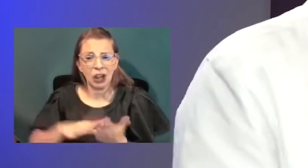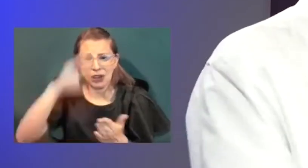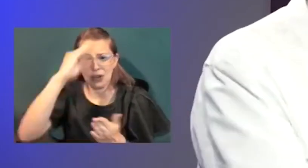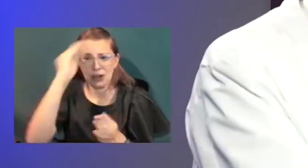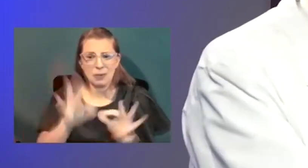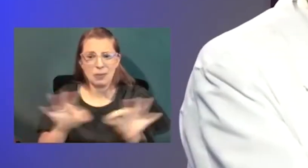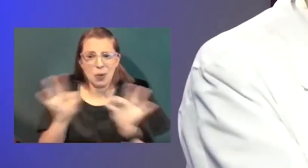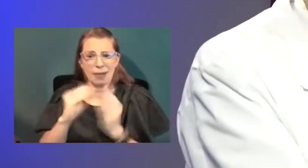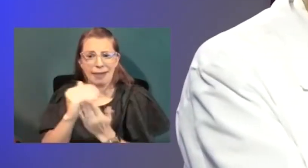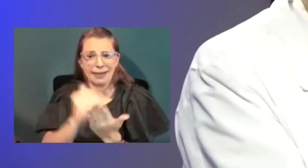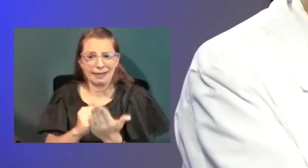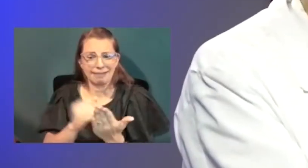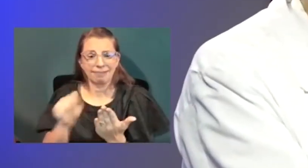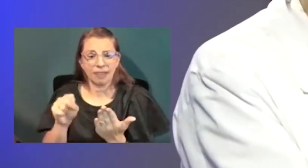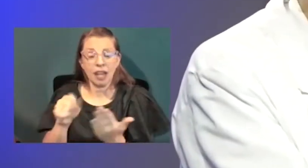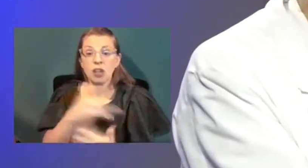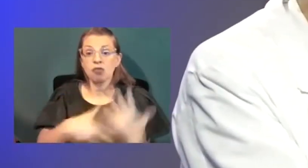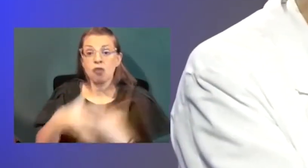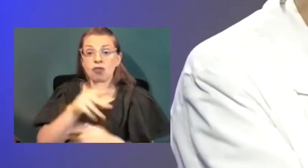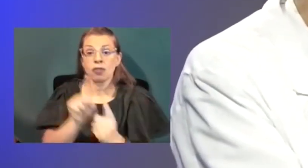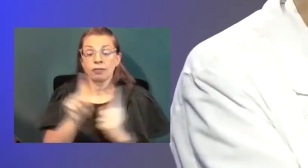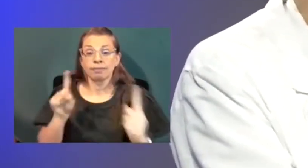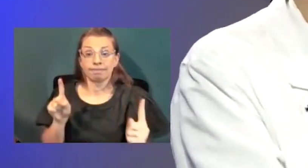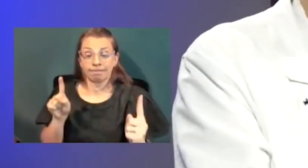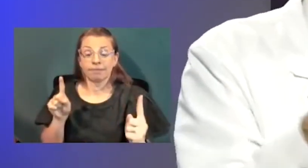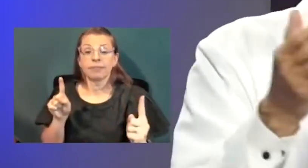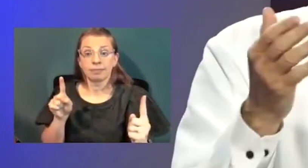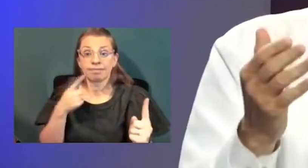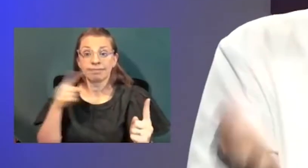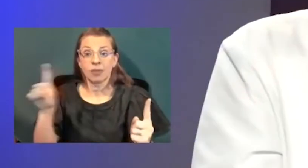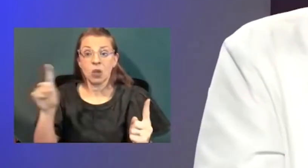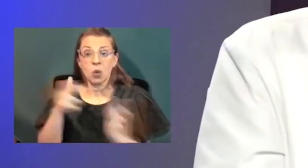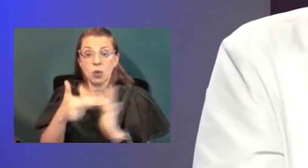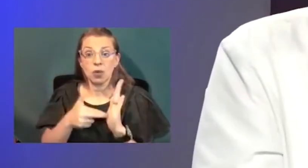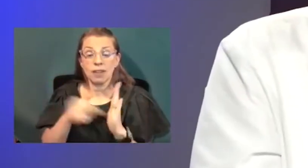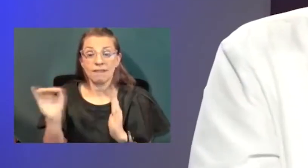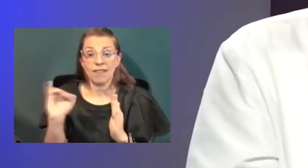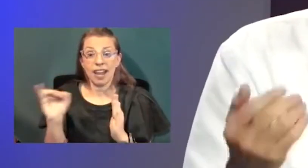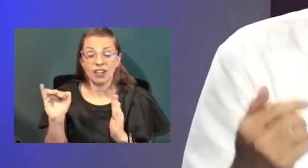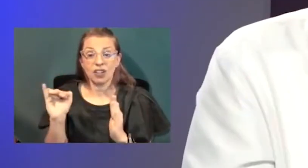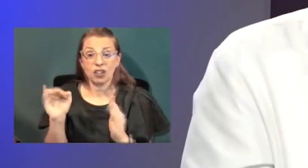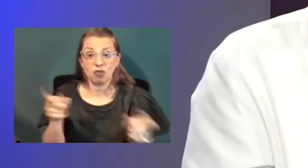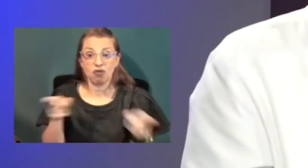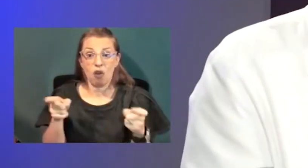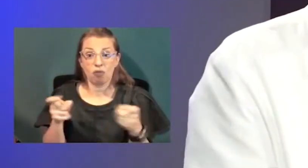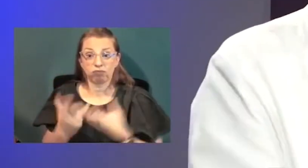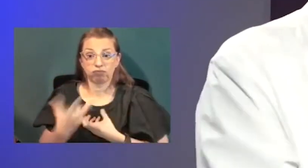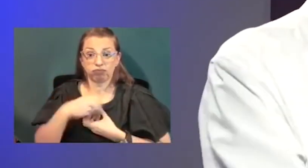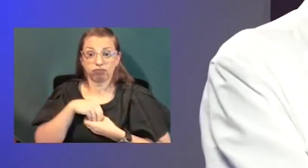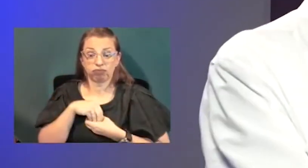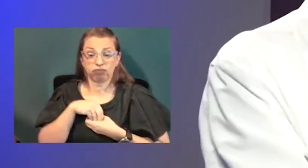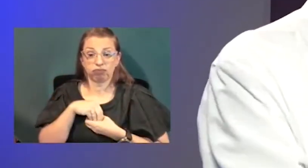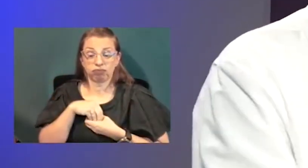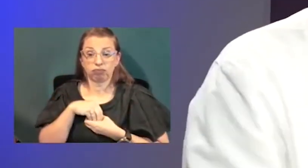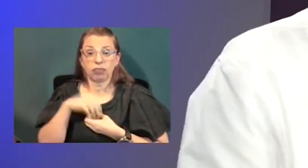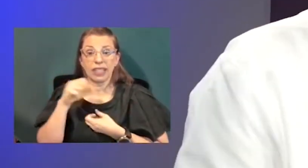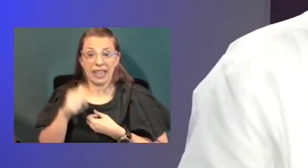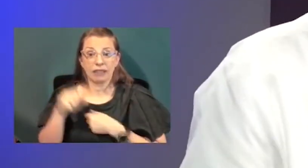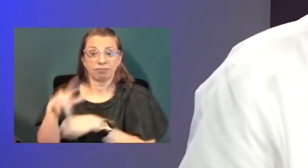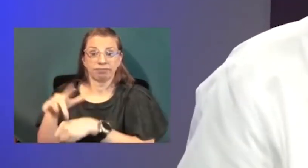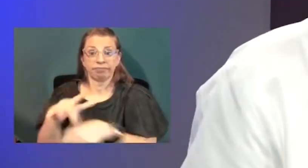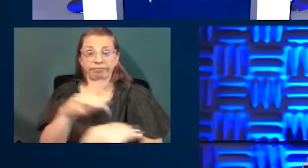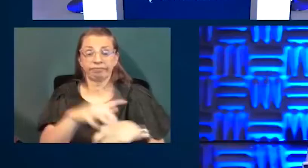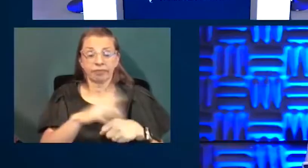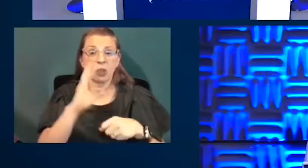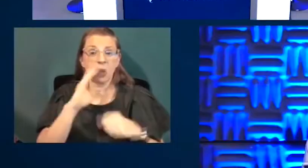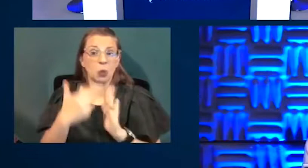that distancing does really work. Again, the rules of infection control, they travel with you wherever you go. They help keep you safe. Christy wants to